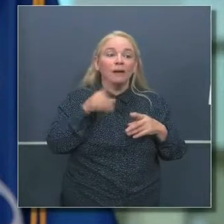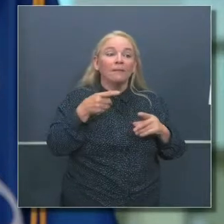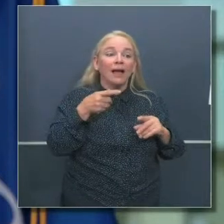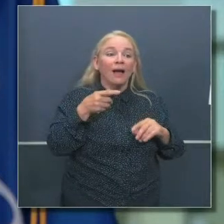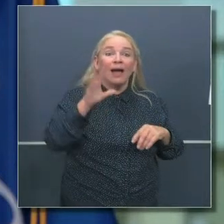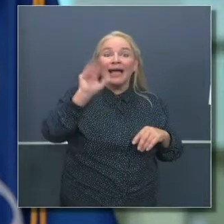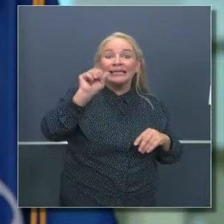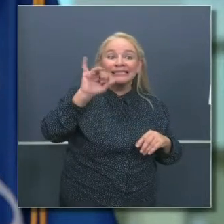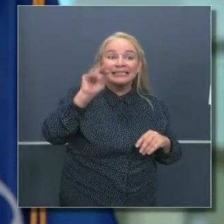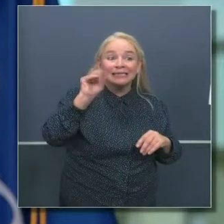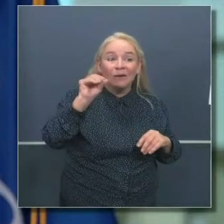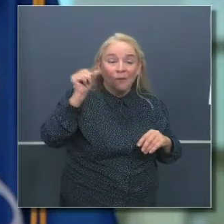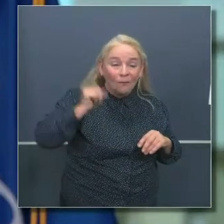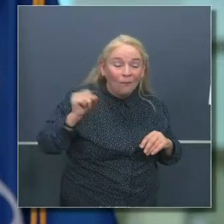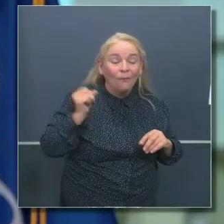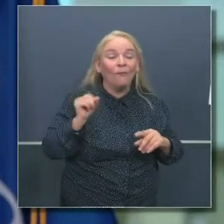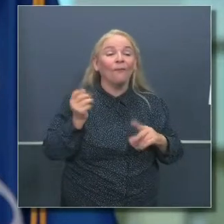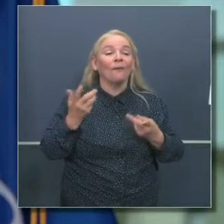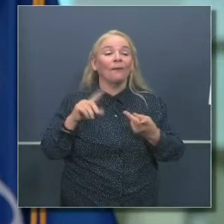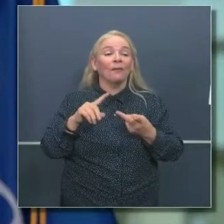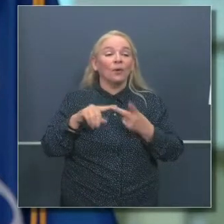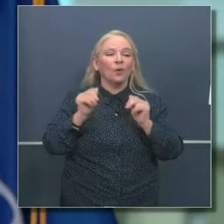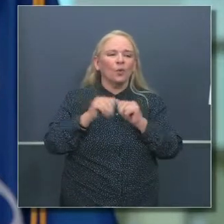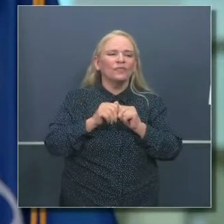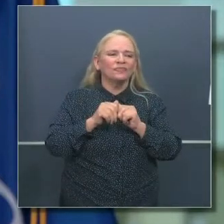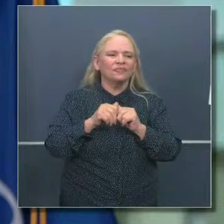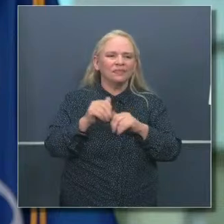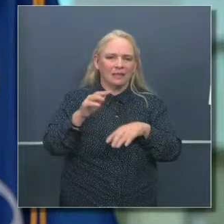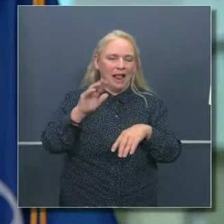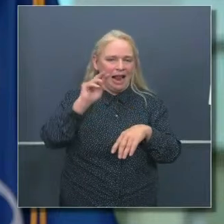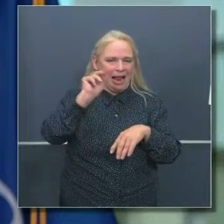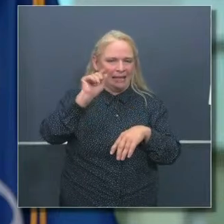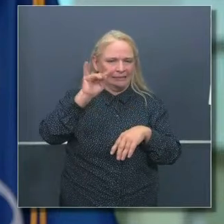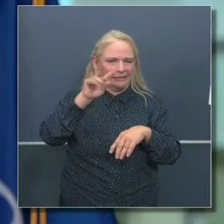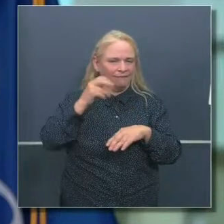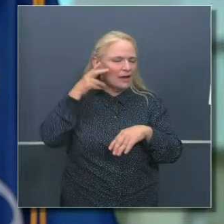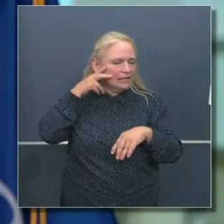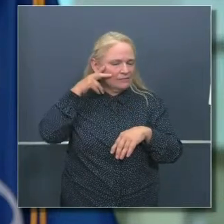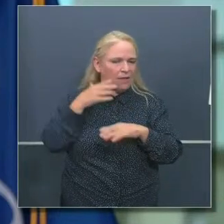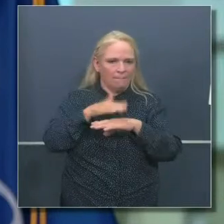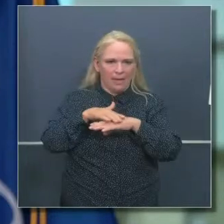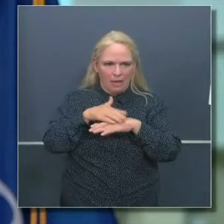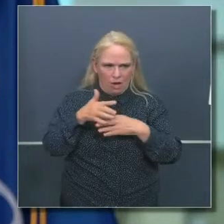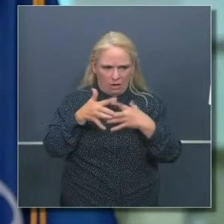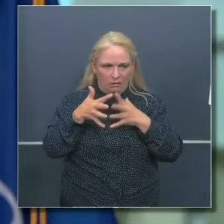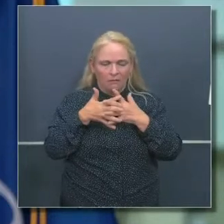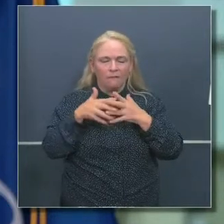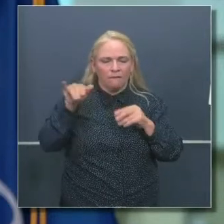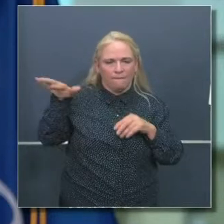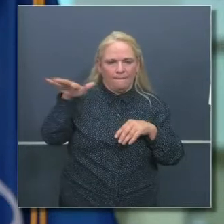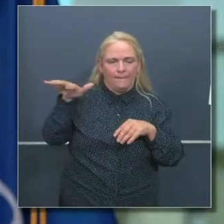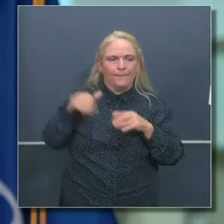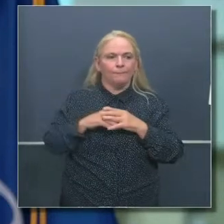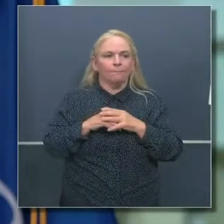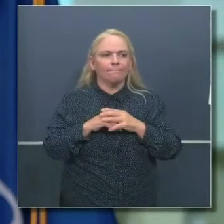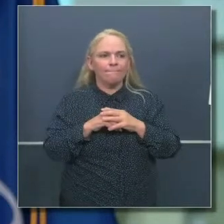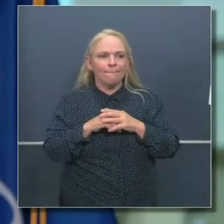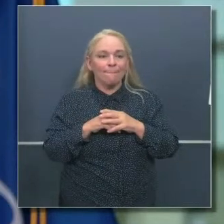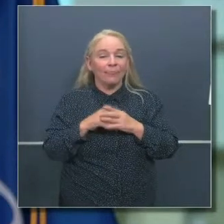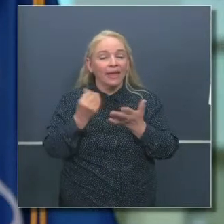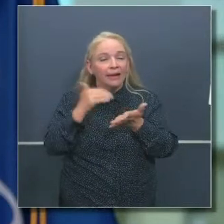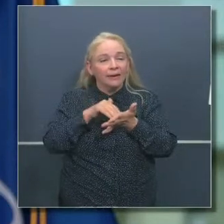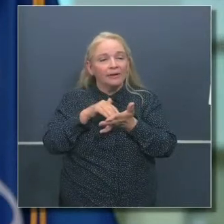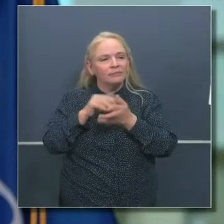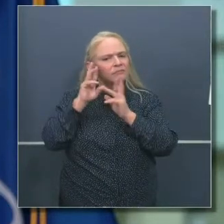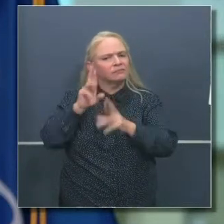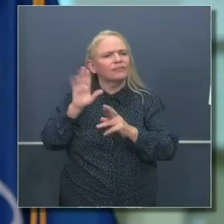government-to-government conversations with sovereigns, the tribal nations that reside within the state of California, respecting